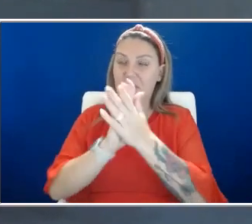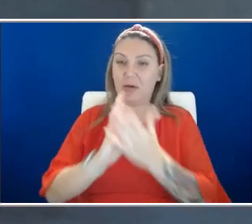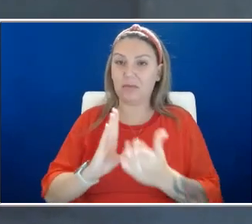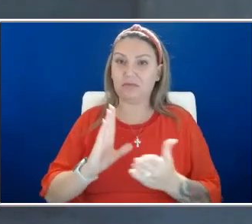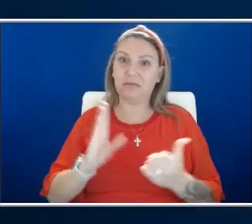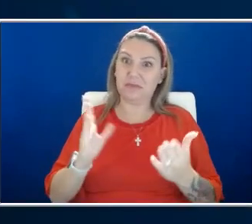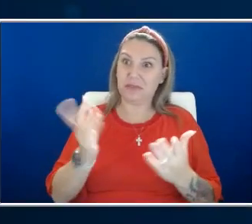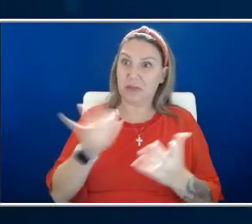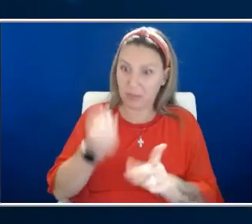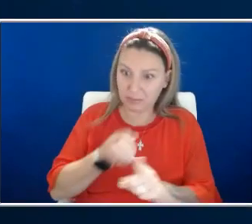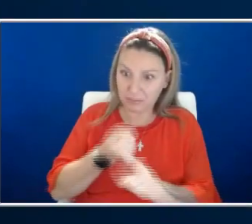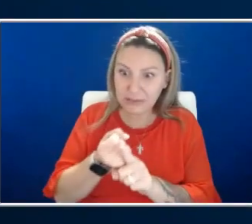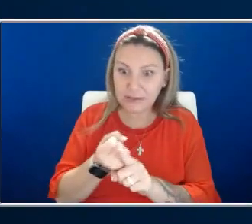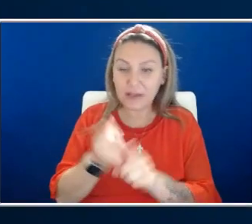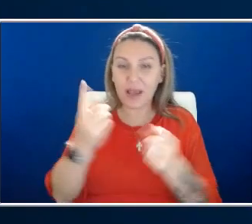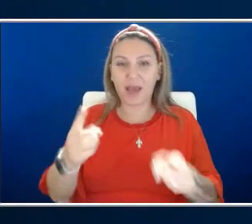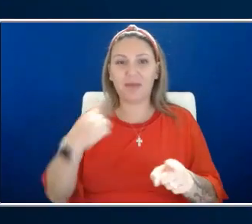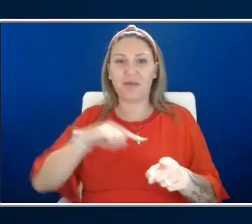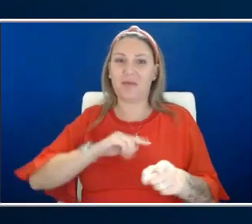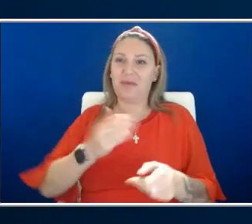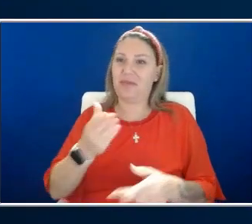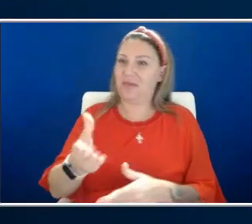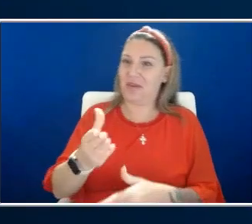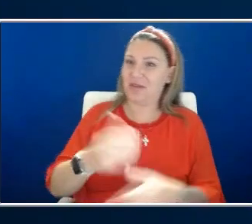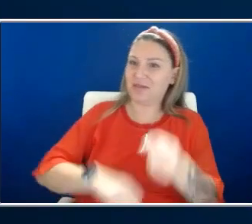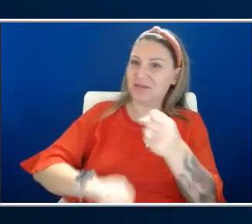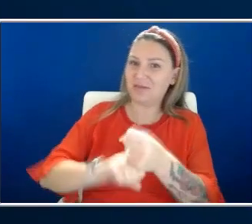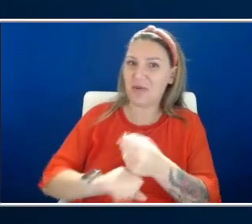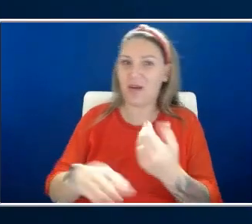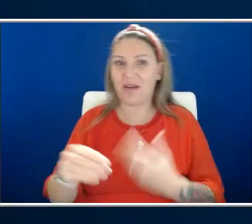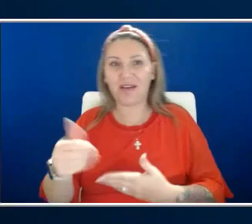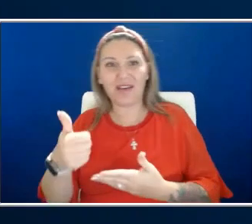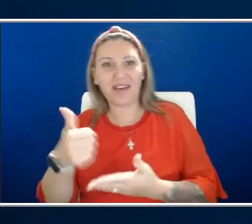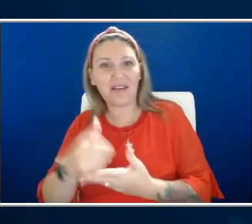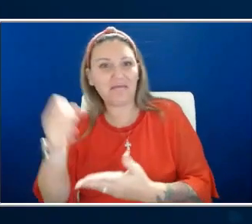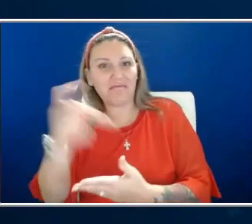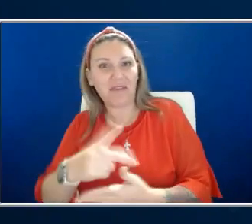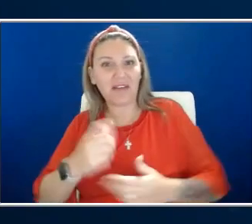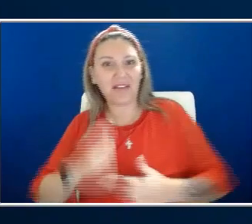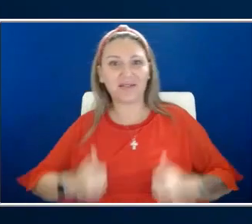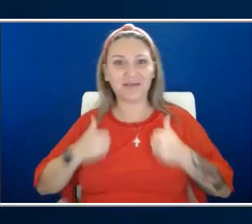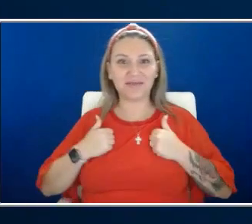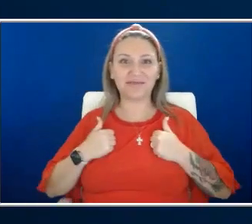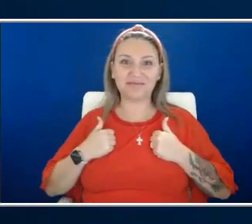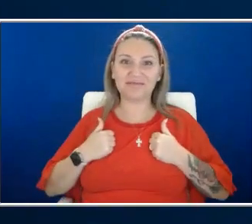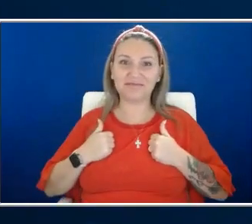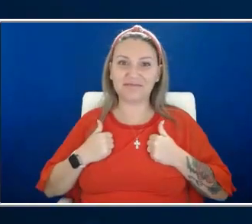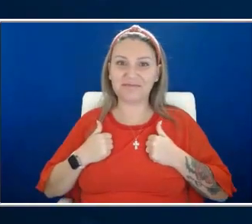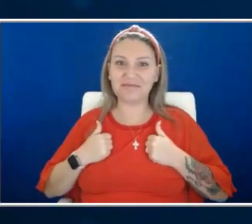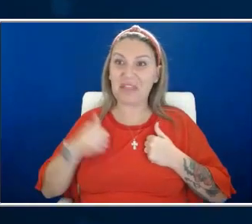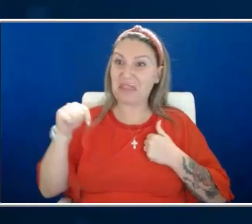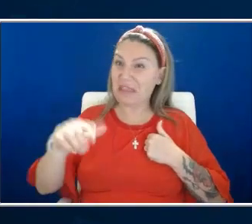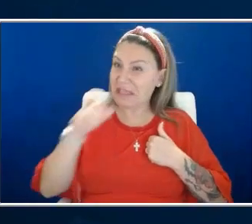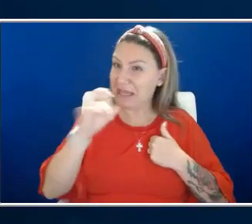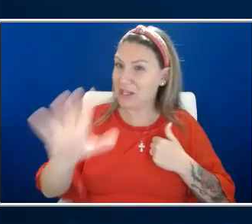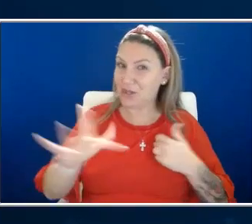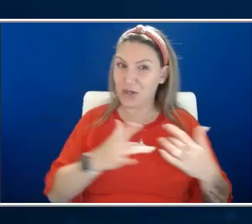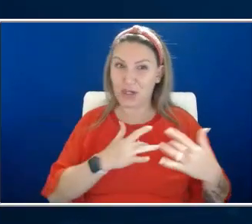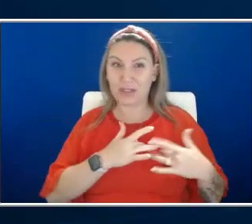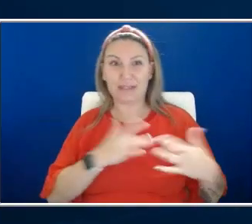him. Yeah, that's great. So people can enjoy the game and get back to life. Okay, so this is not your typical first aid